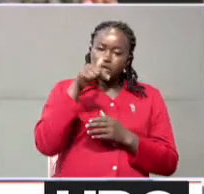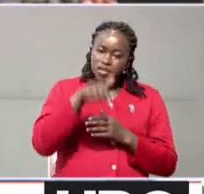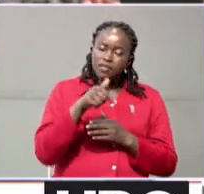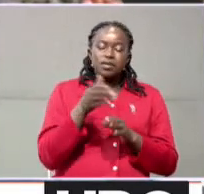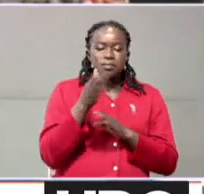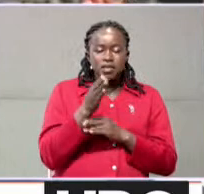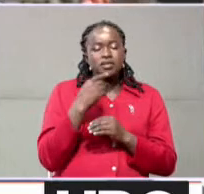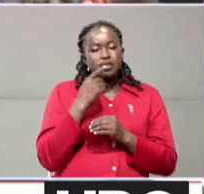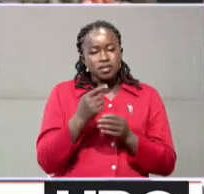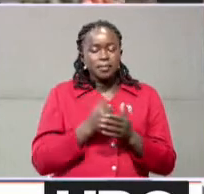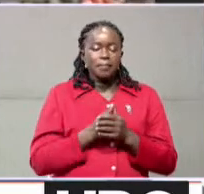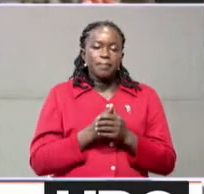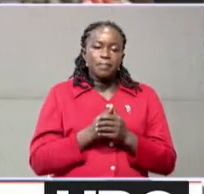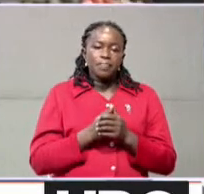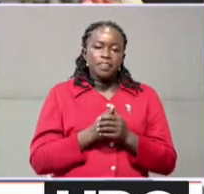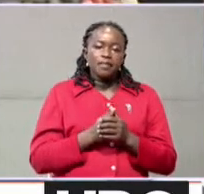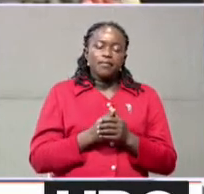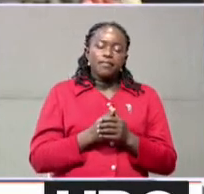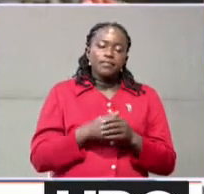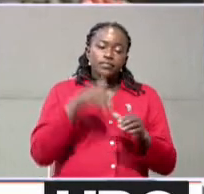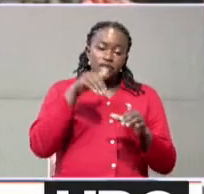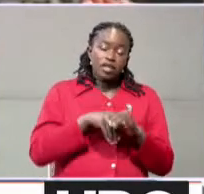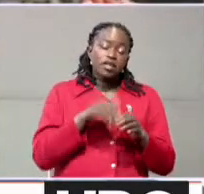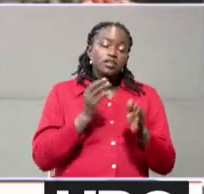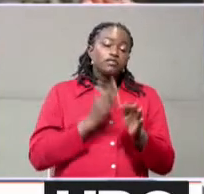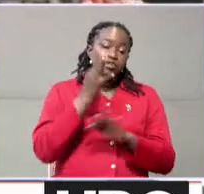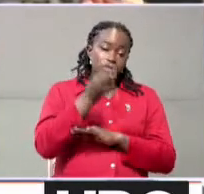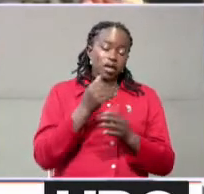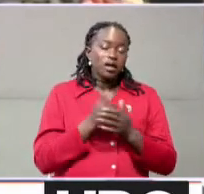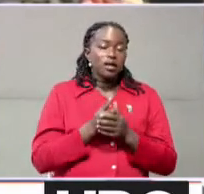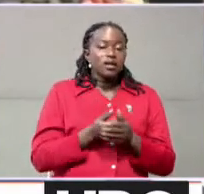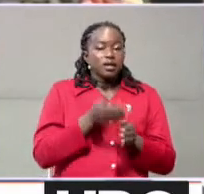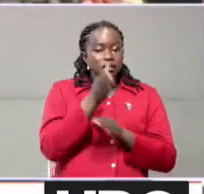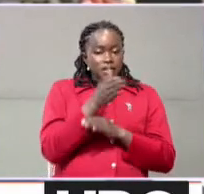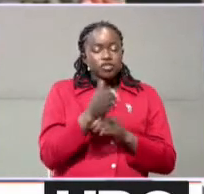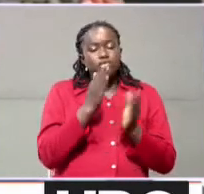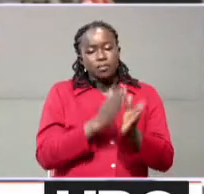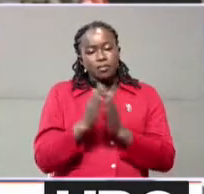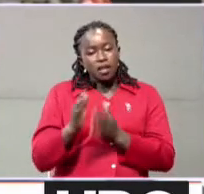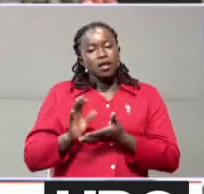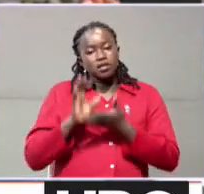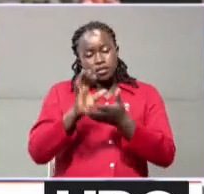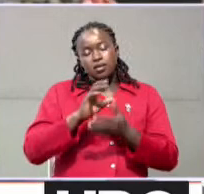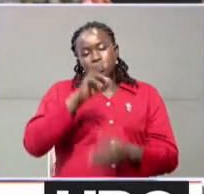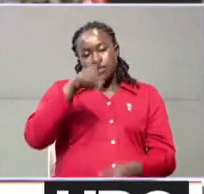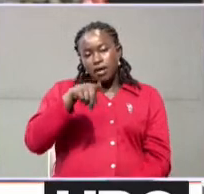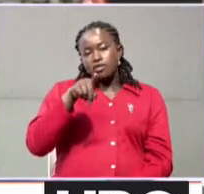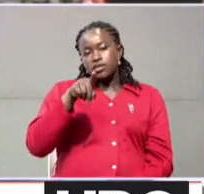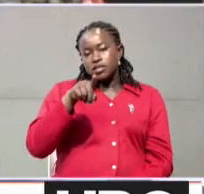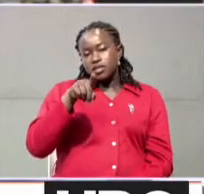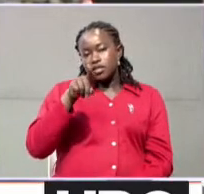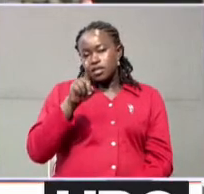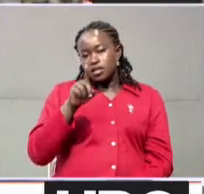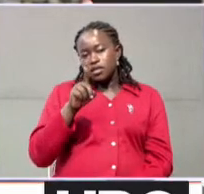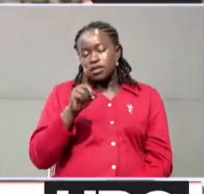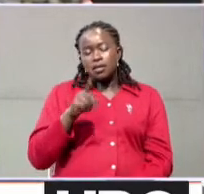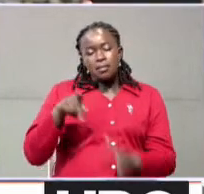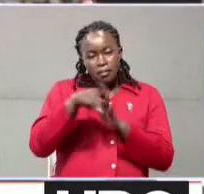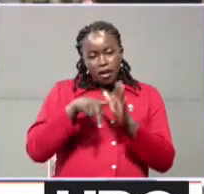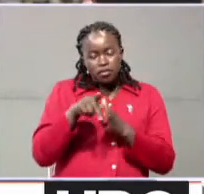i quote that in in future the ministry plans to release the foreign policy evolving